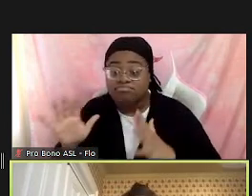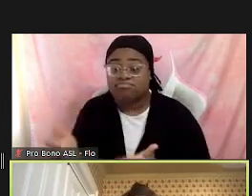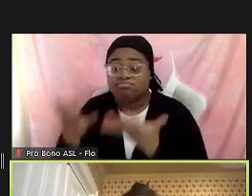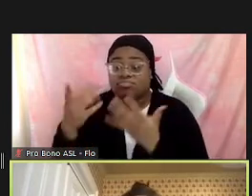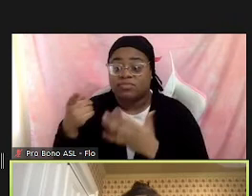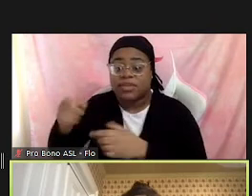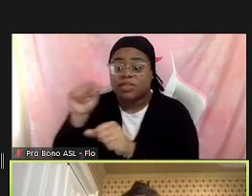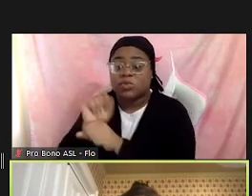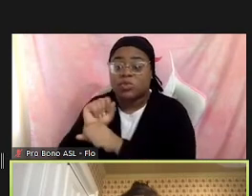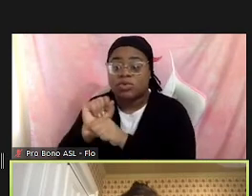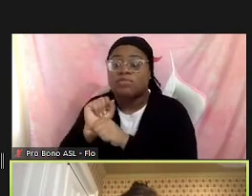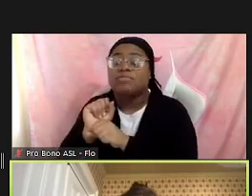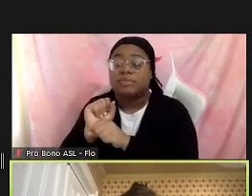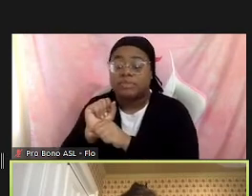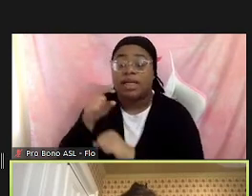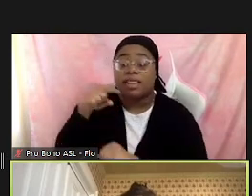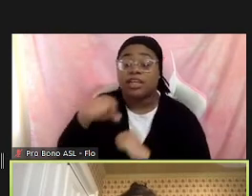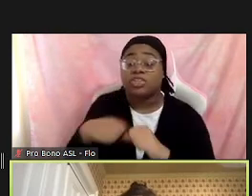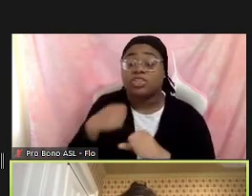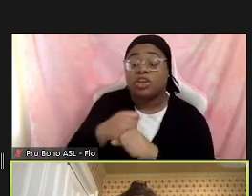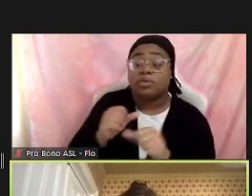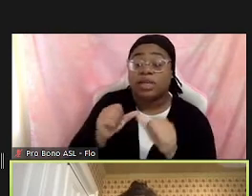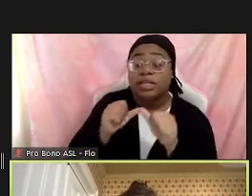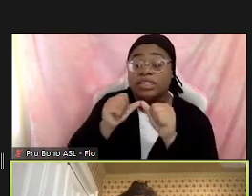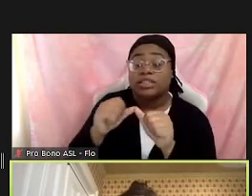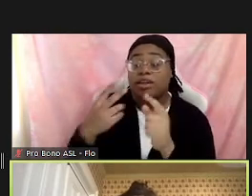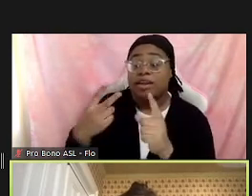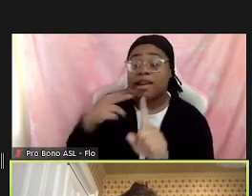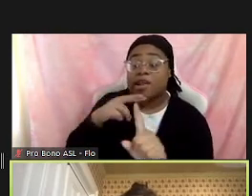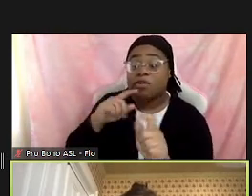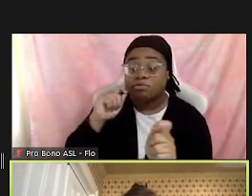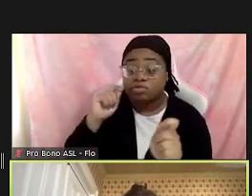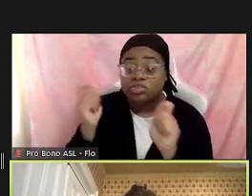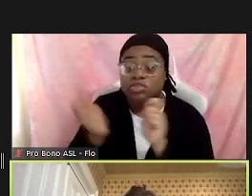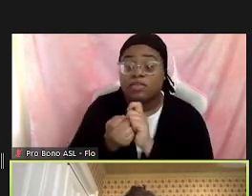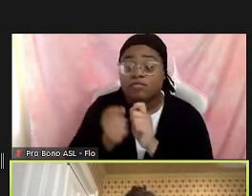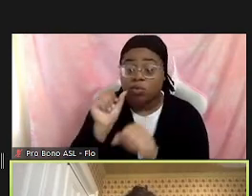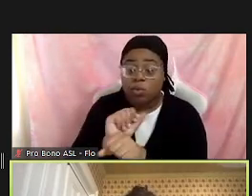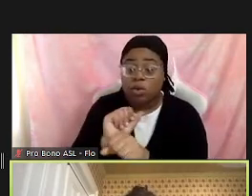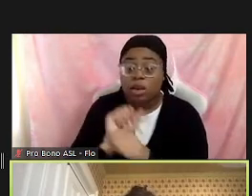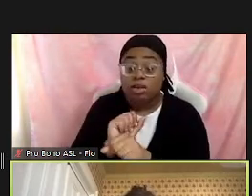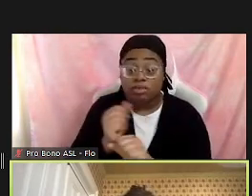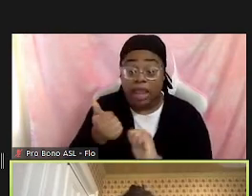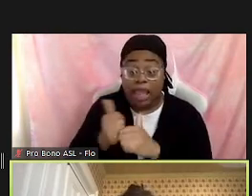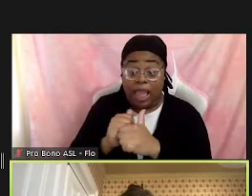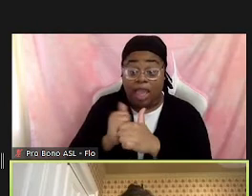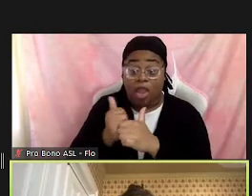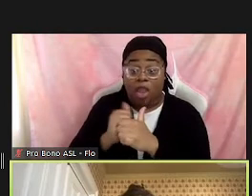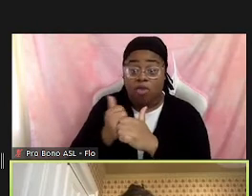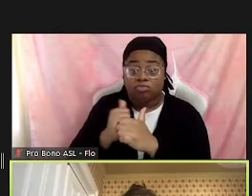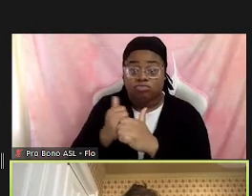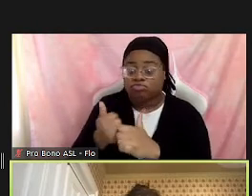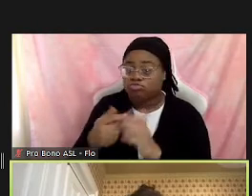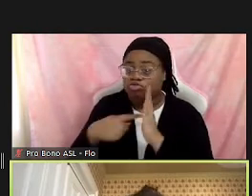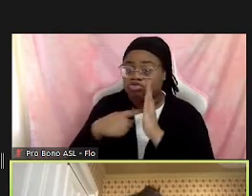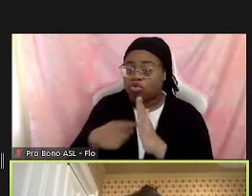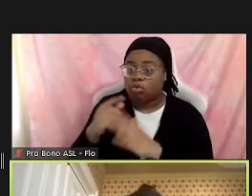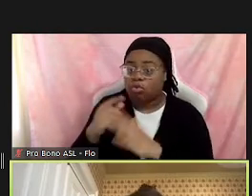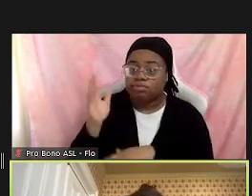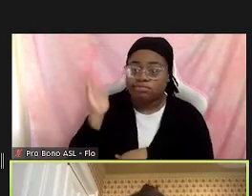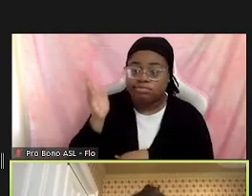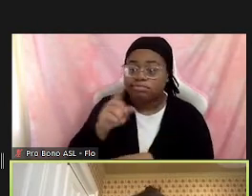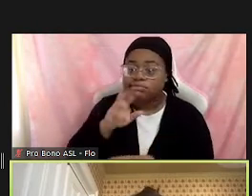So this year, we're continuing to do narrative shift work by presenting our report at events at the invitation